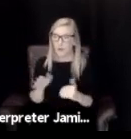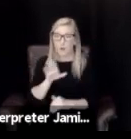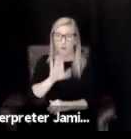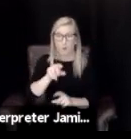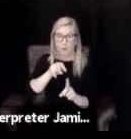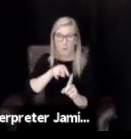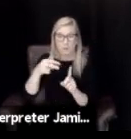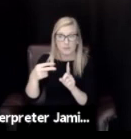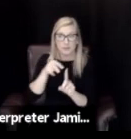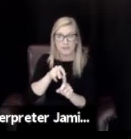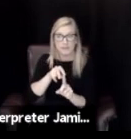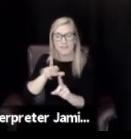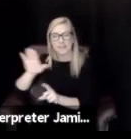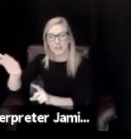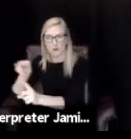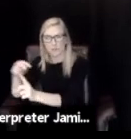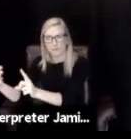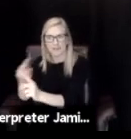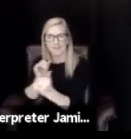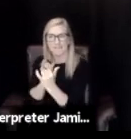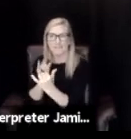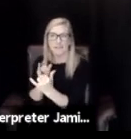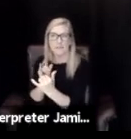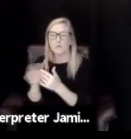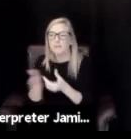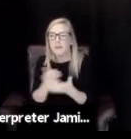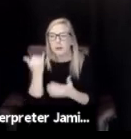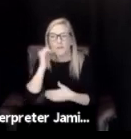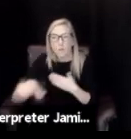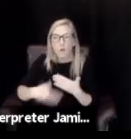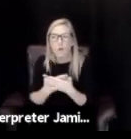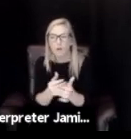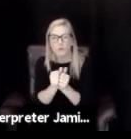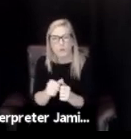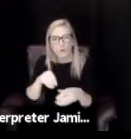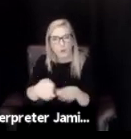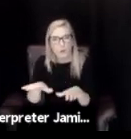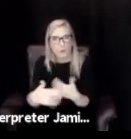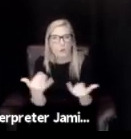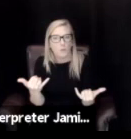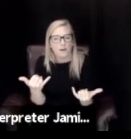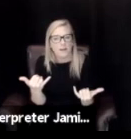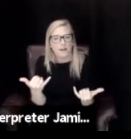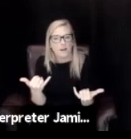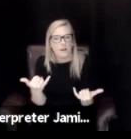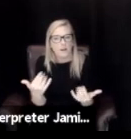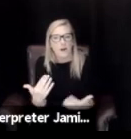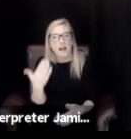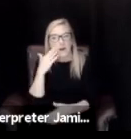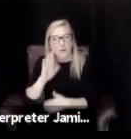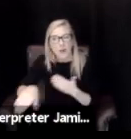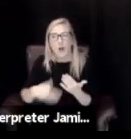matter if all of us were in a room right now together, even though all of you have